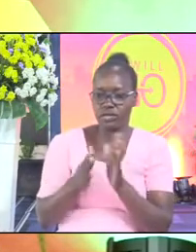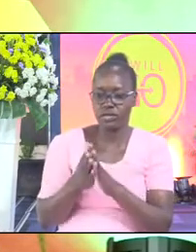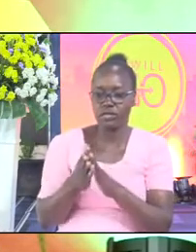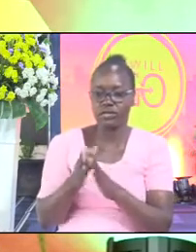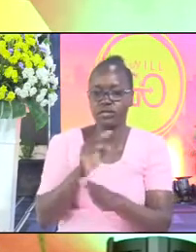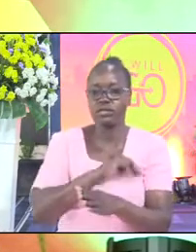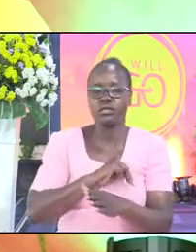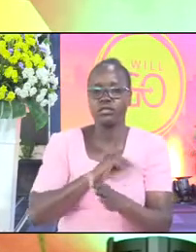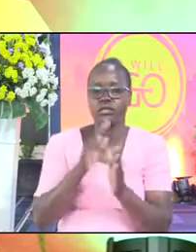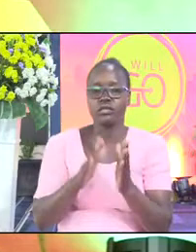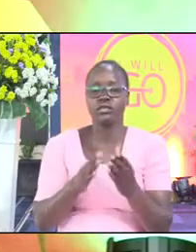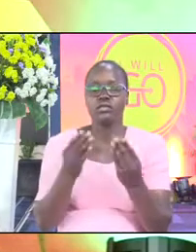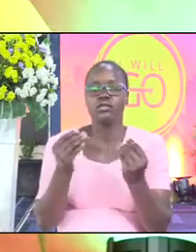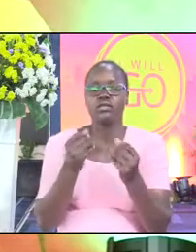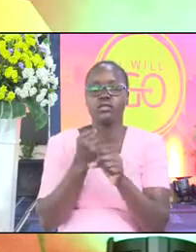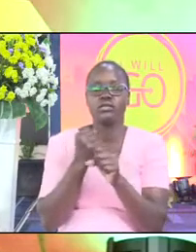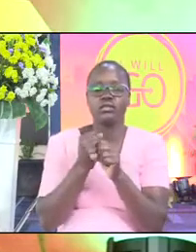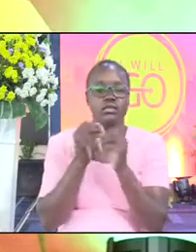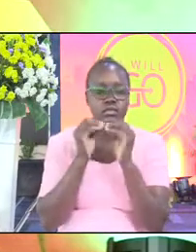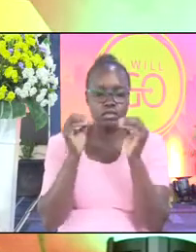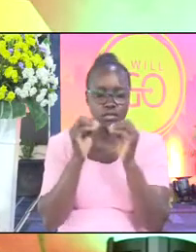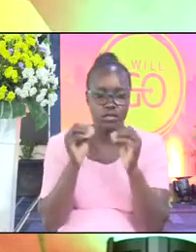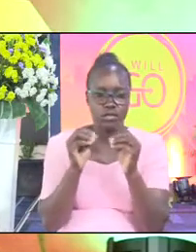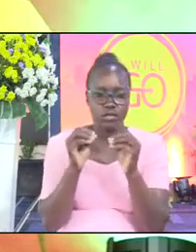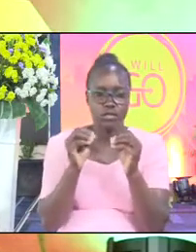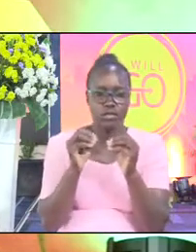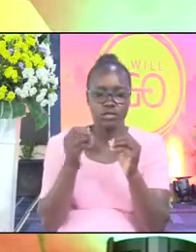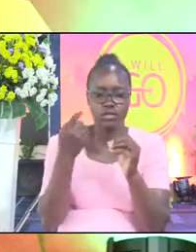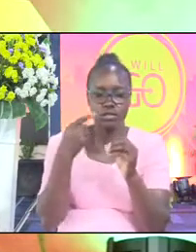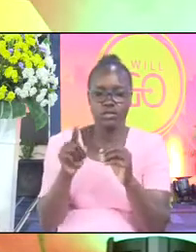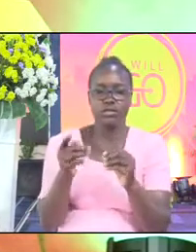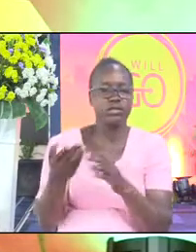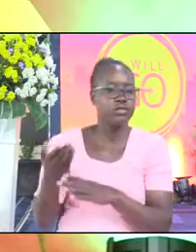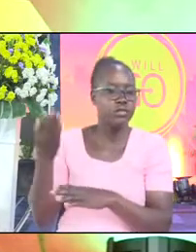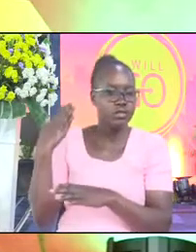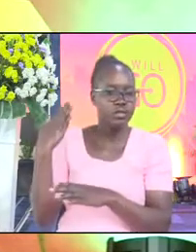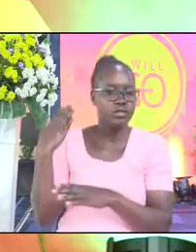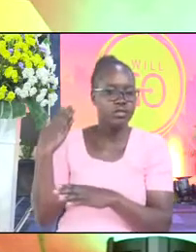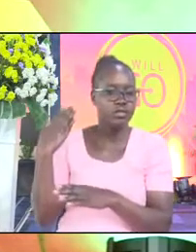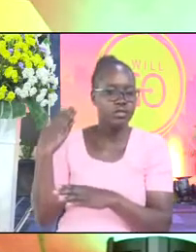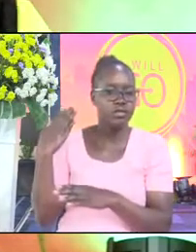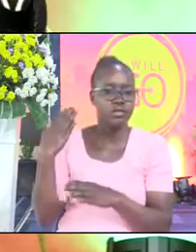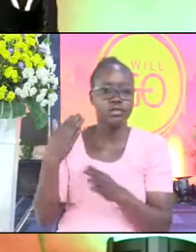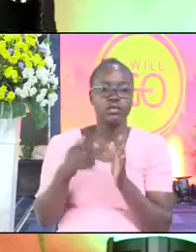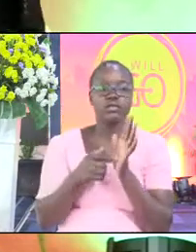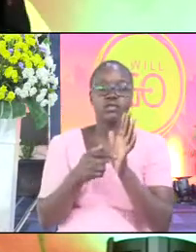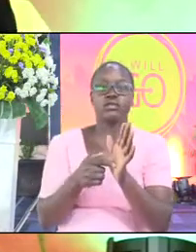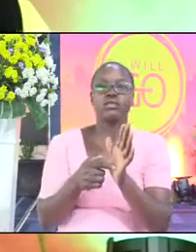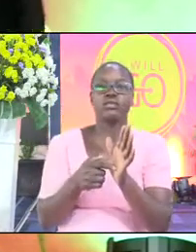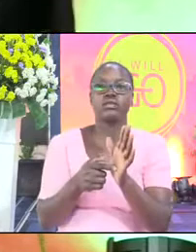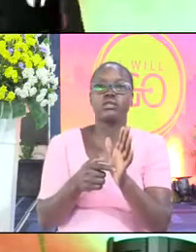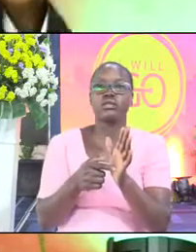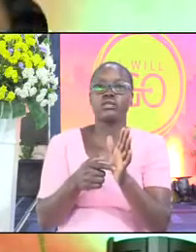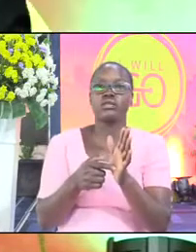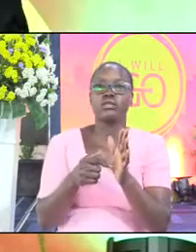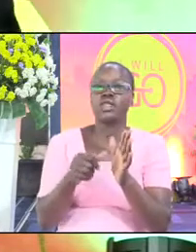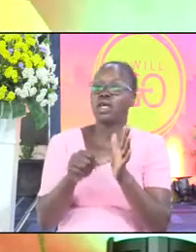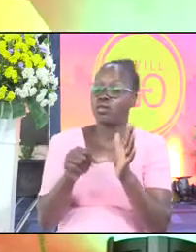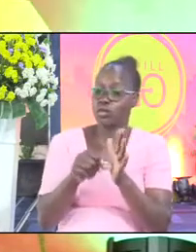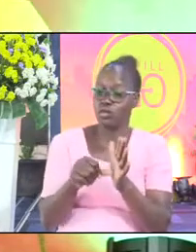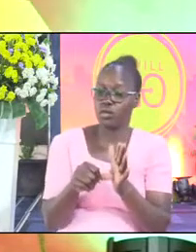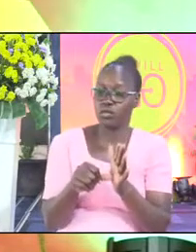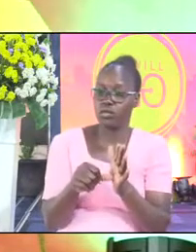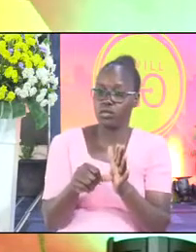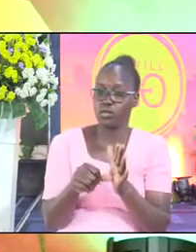missionary, it was no easy task. For her past presented a problem.